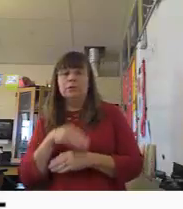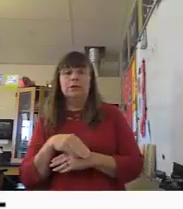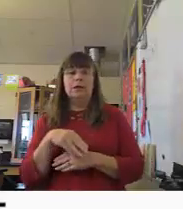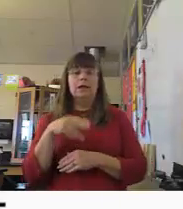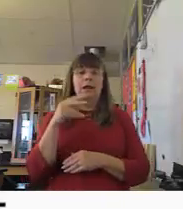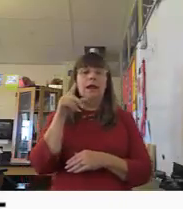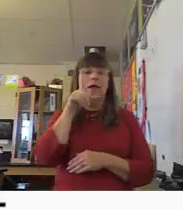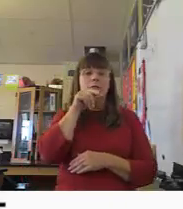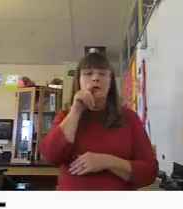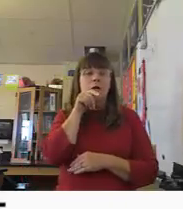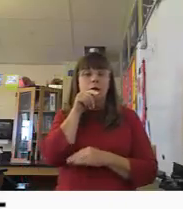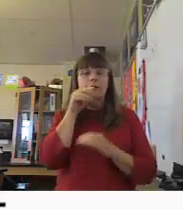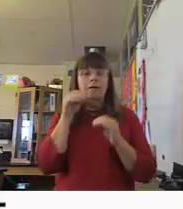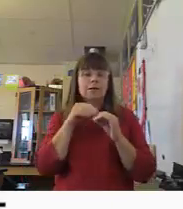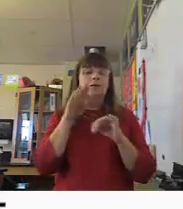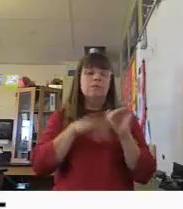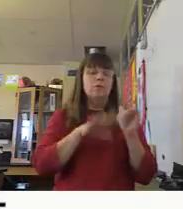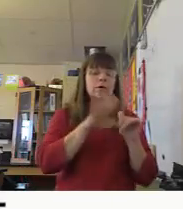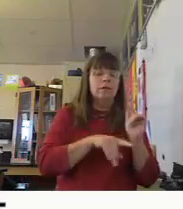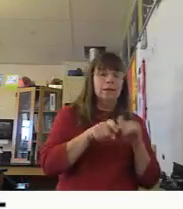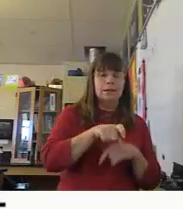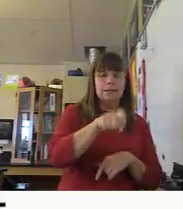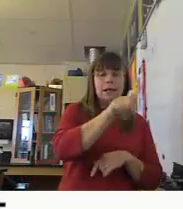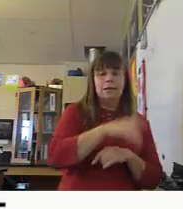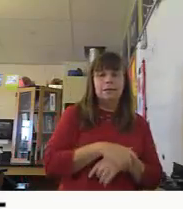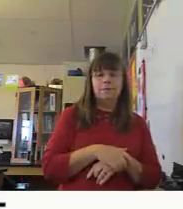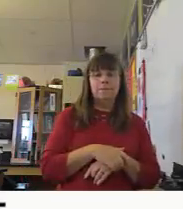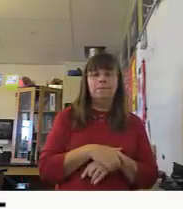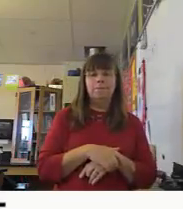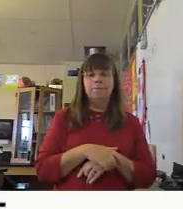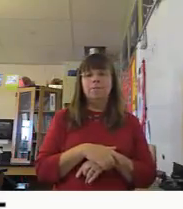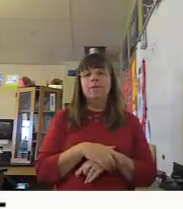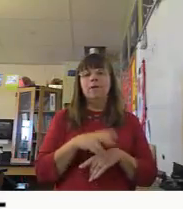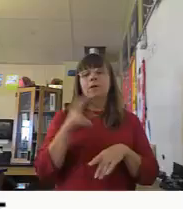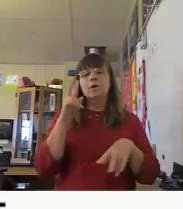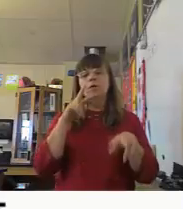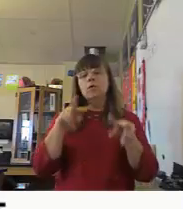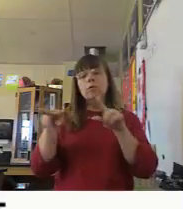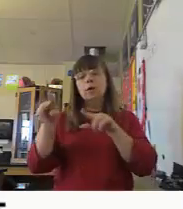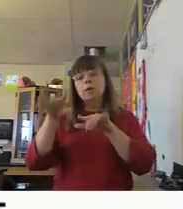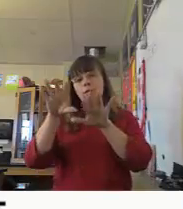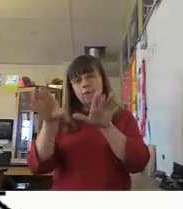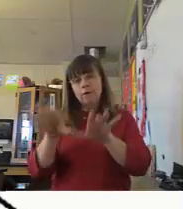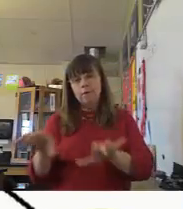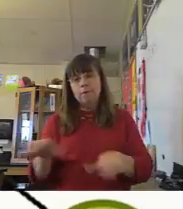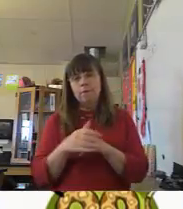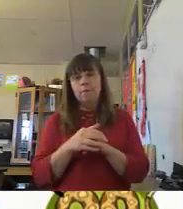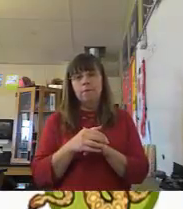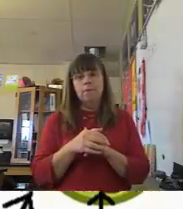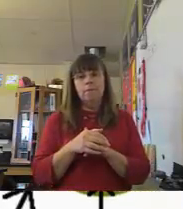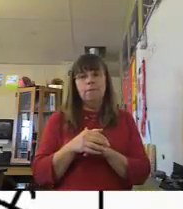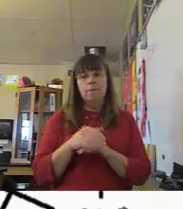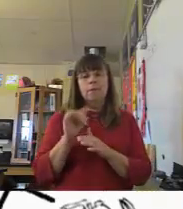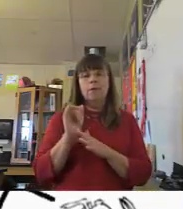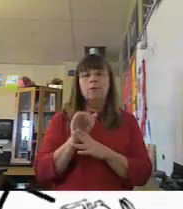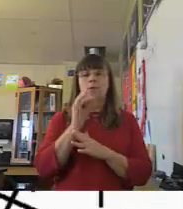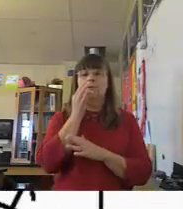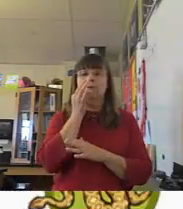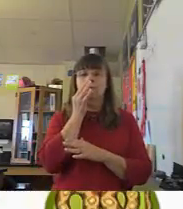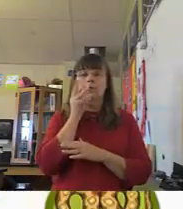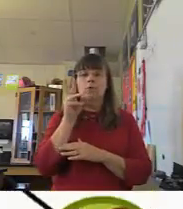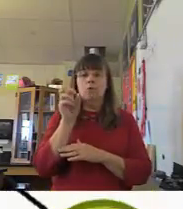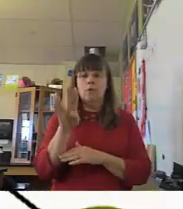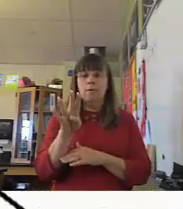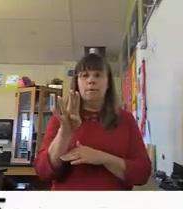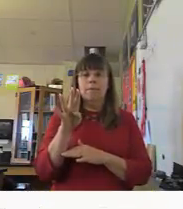is definitely eating more things besides just a snake. So when we look over here to the food web, you see it gets a